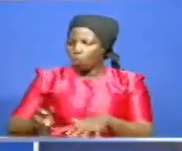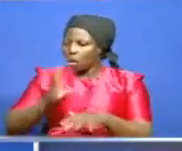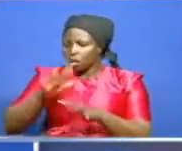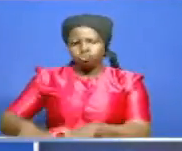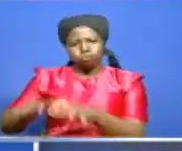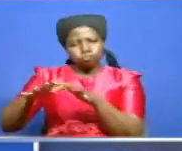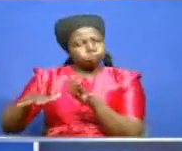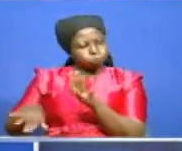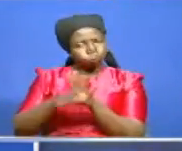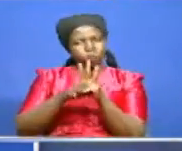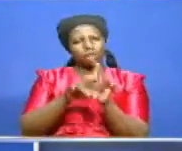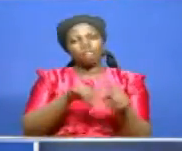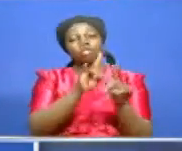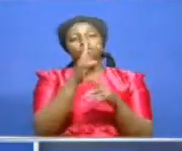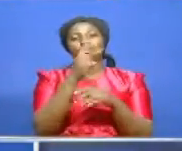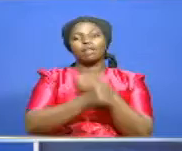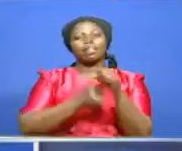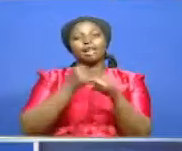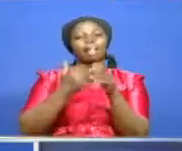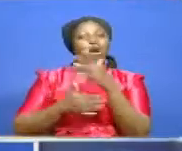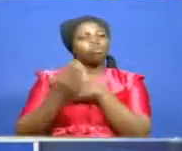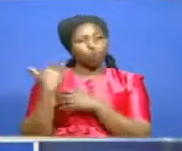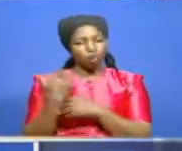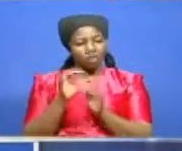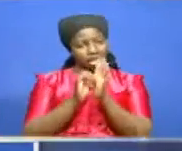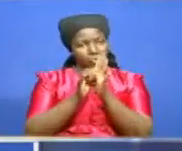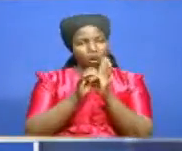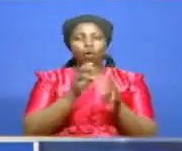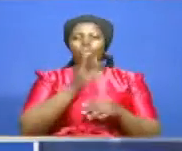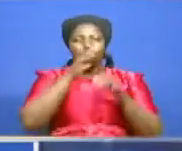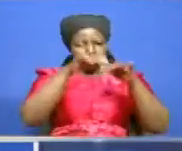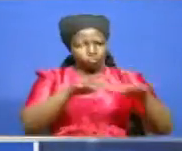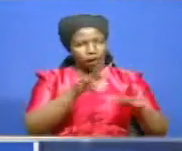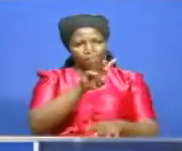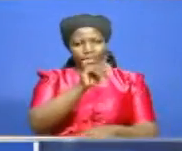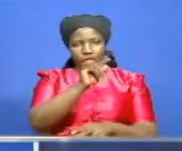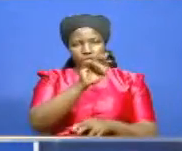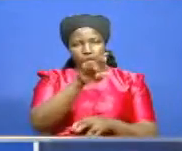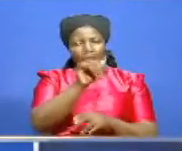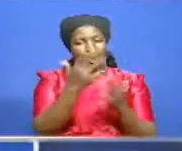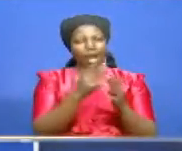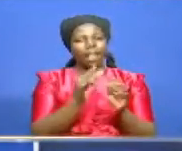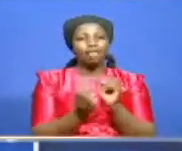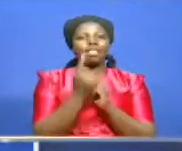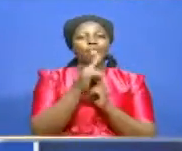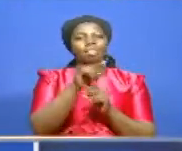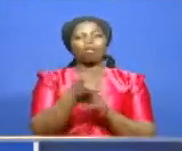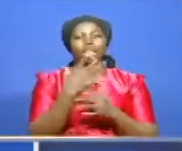point is areas around Lake Victoria, where out of 11,000 who were rendered homeless,